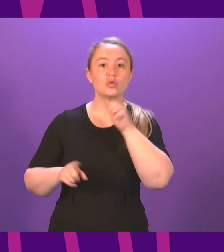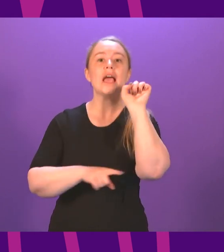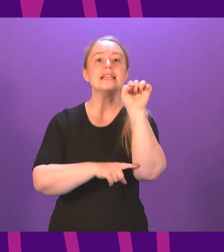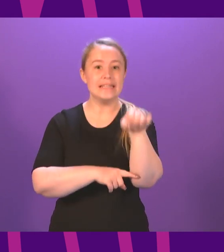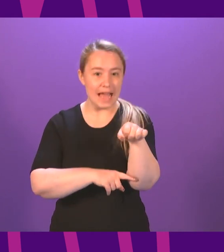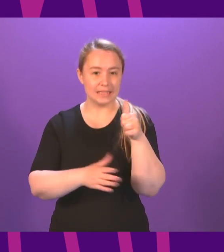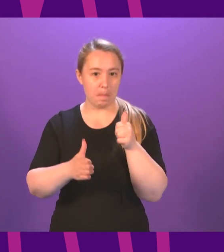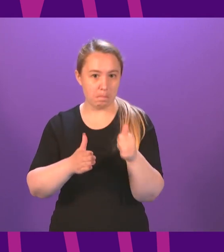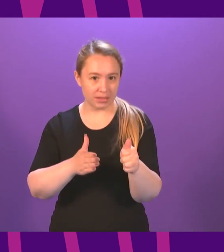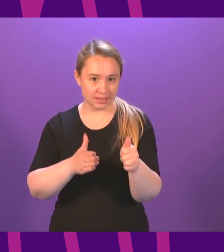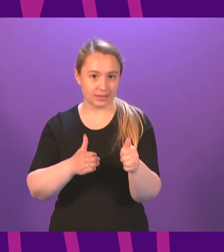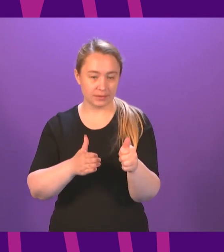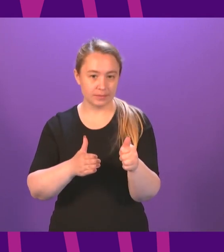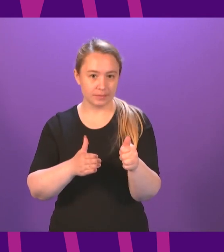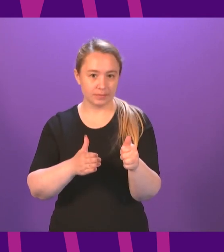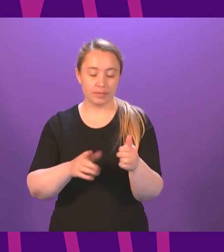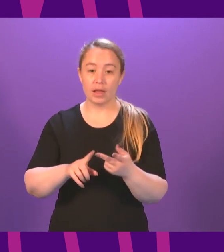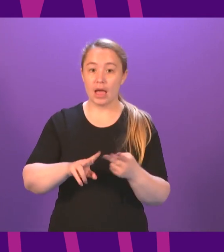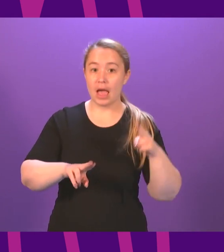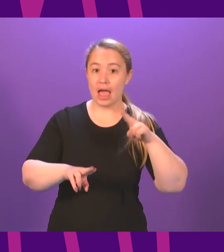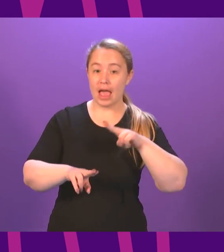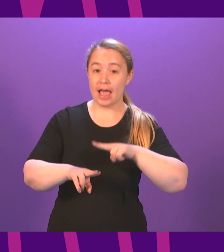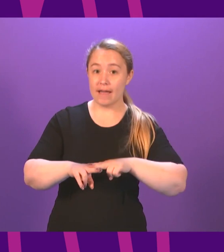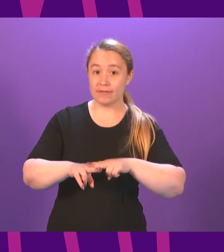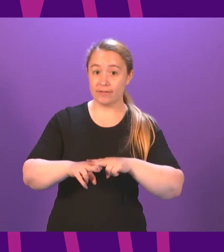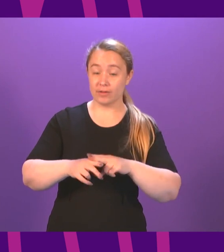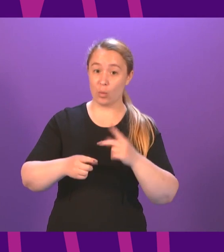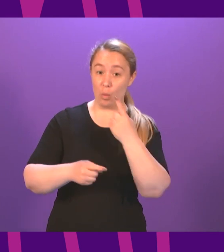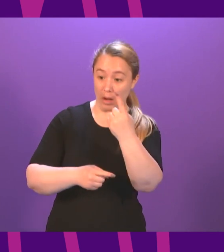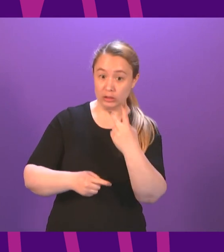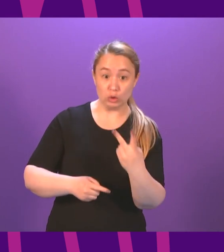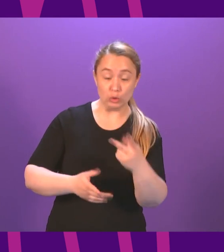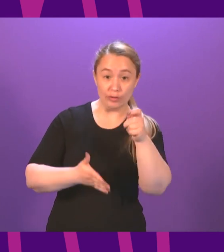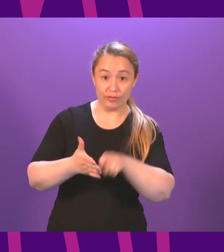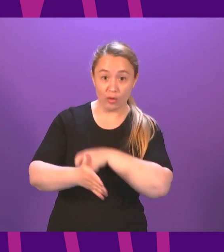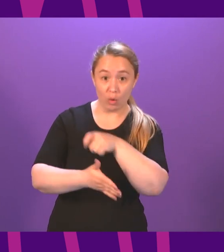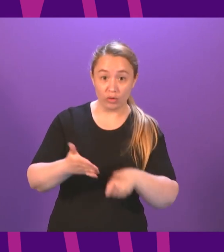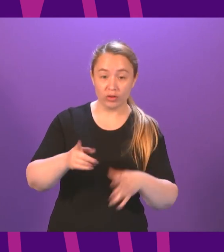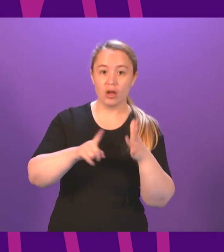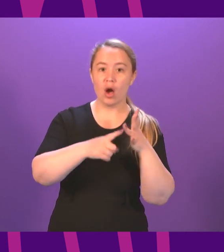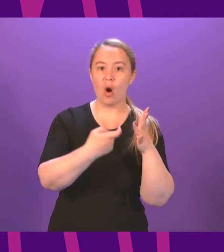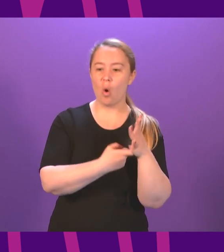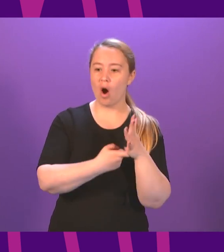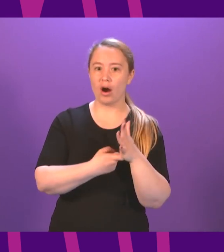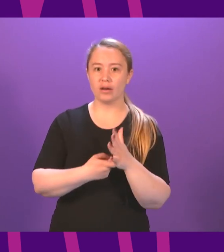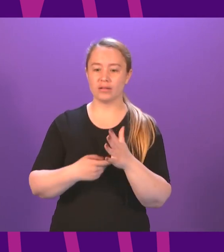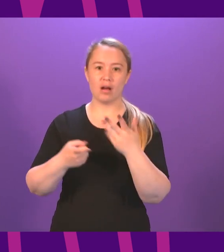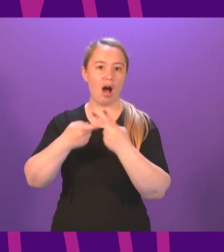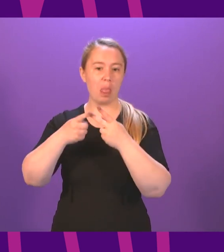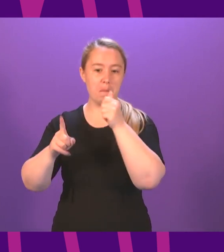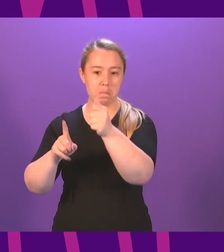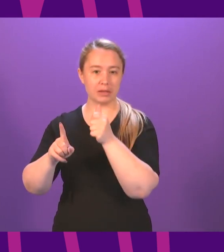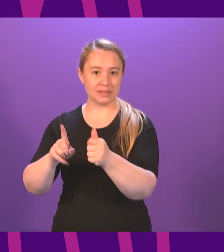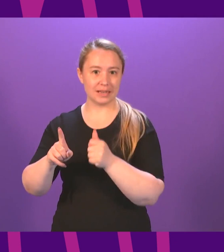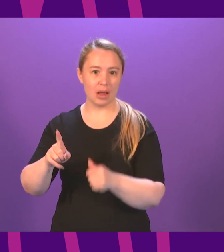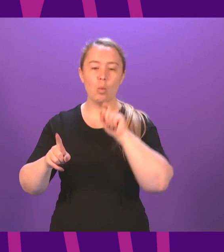in the voting app when voting. If any member casts a vote more than once or records a vote other than a yes vote, their vote will be